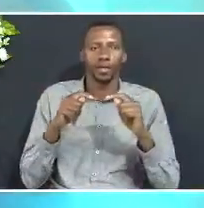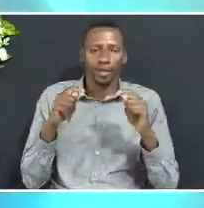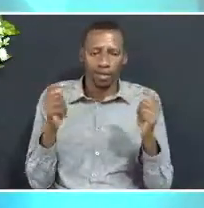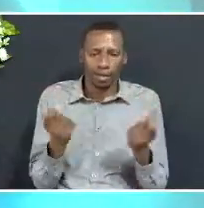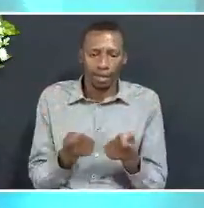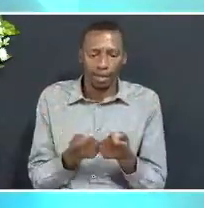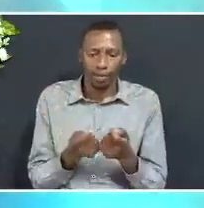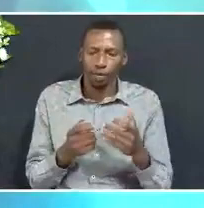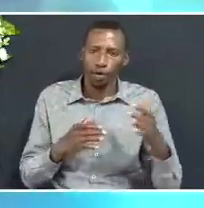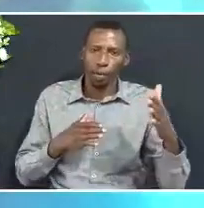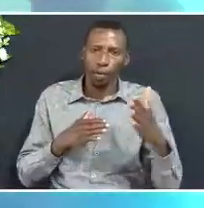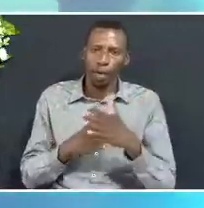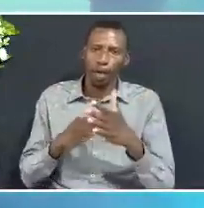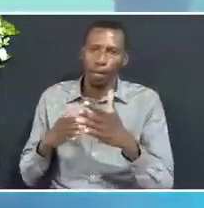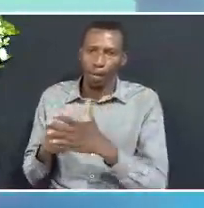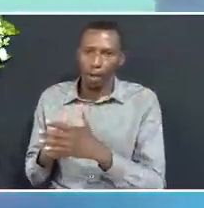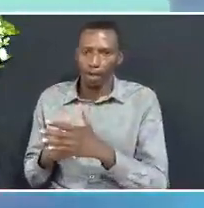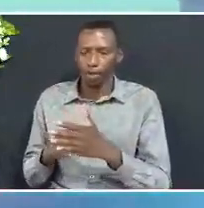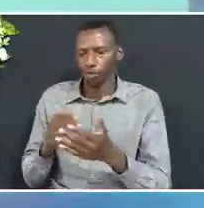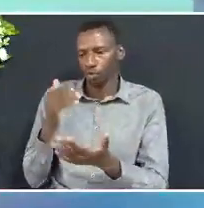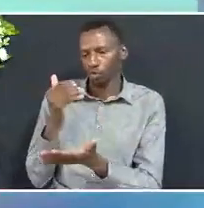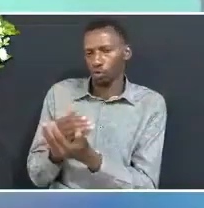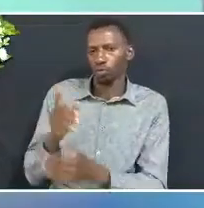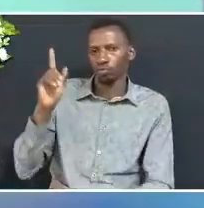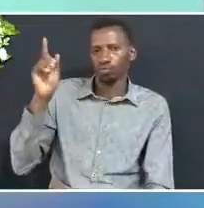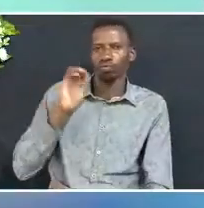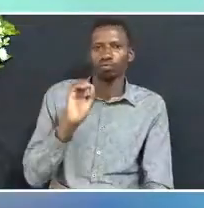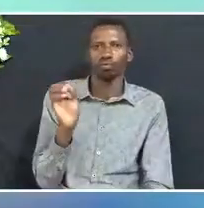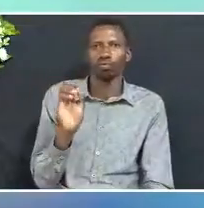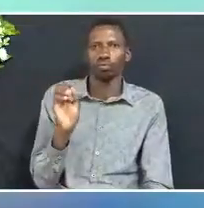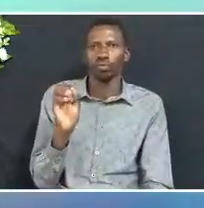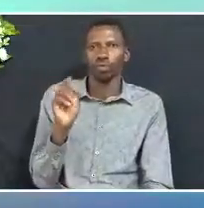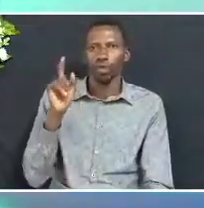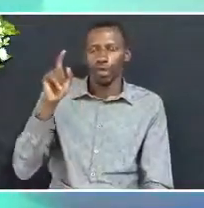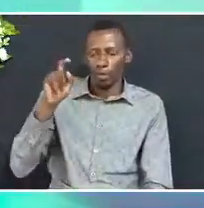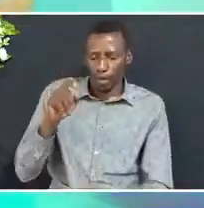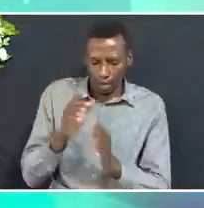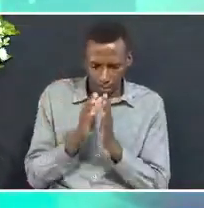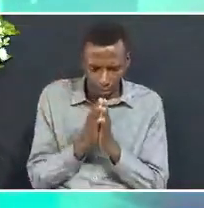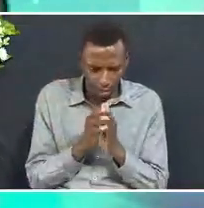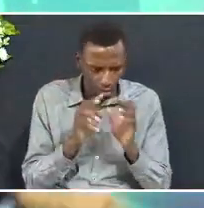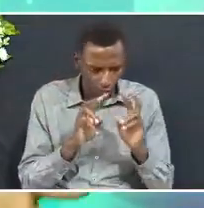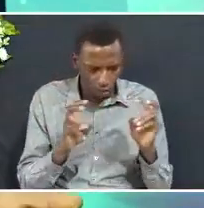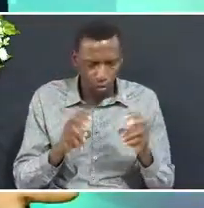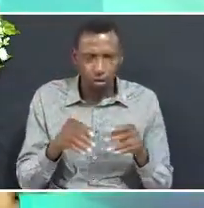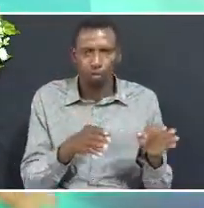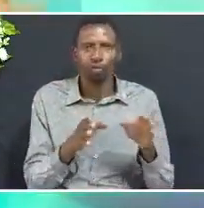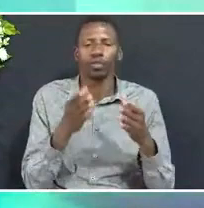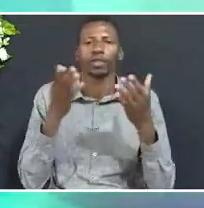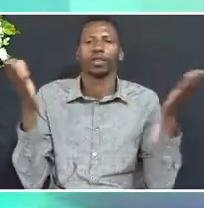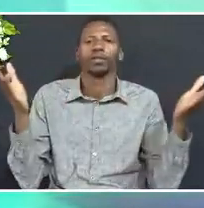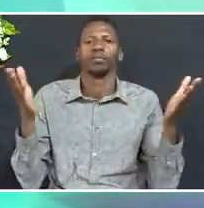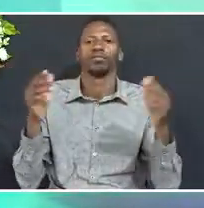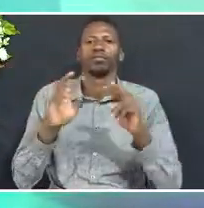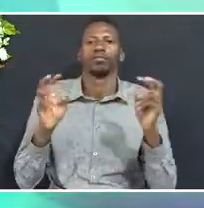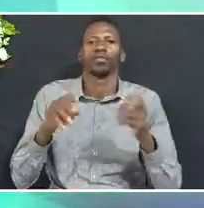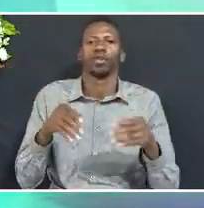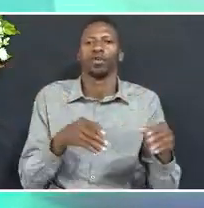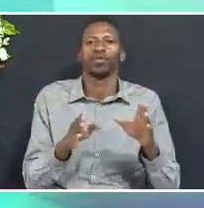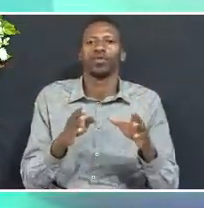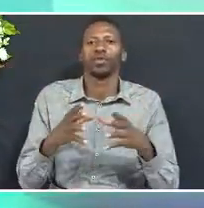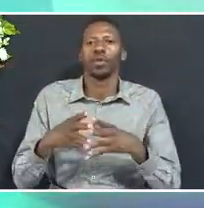kind of obstacle did not stop him. He had to pray and seek opportunity elsewhere. So he sought opportunity to go